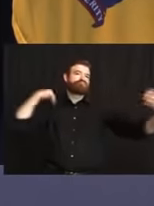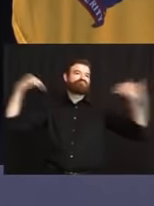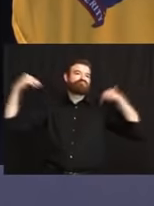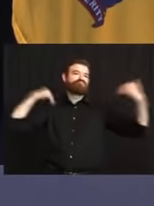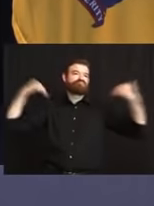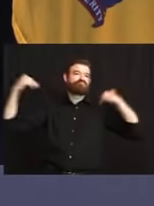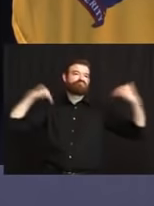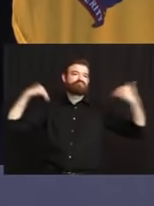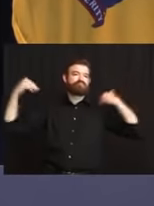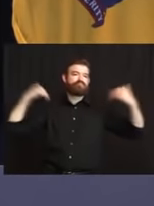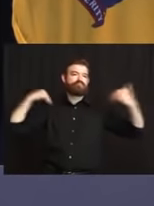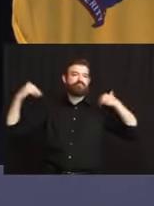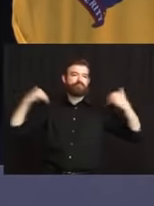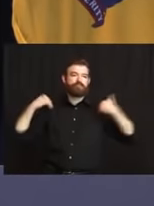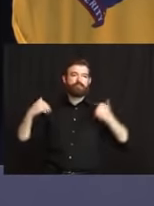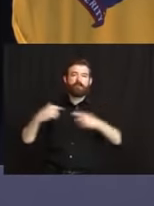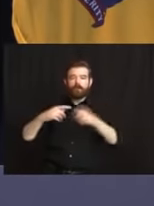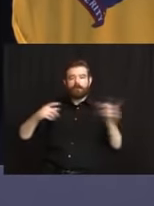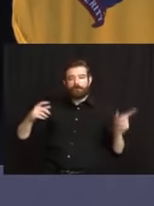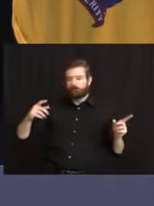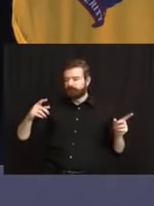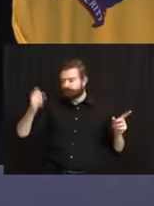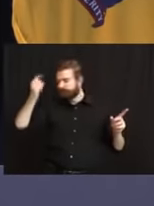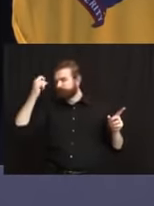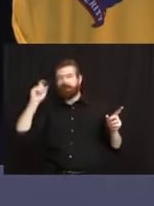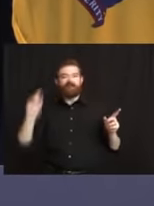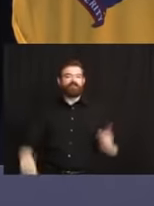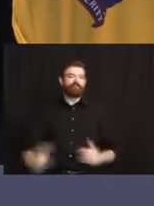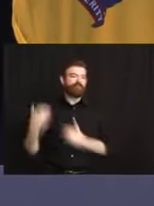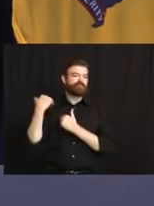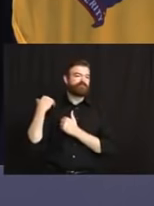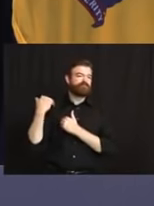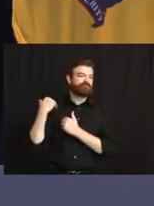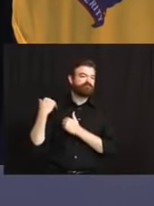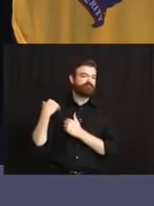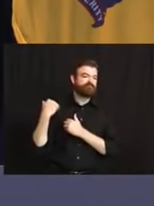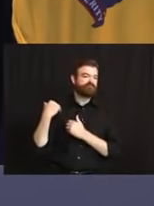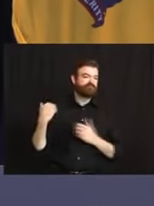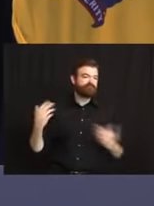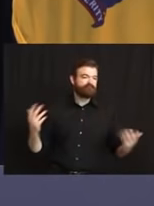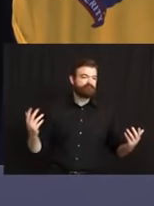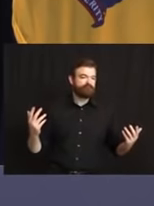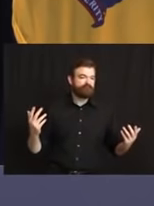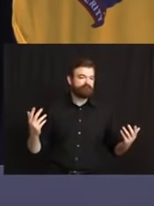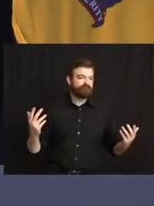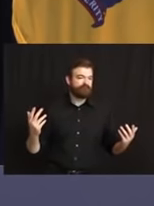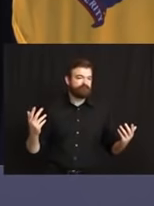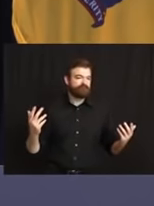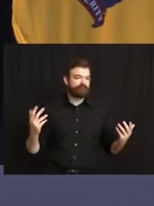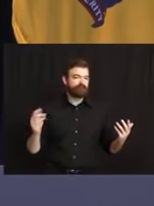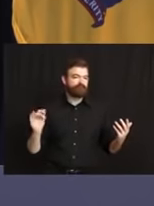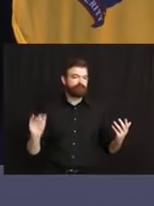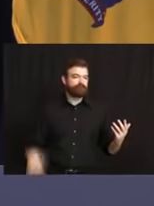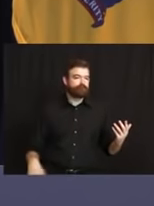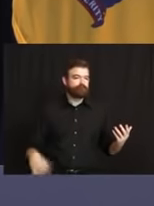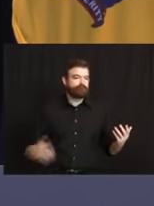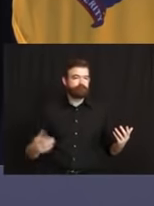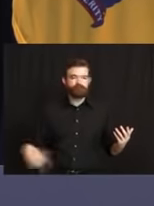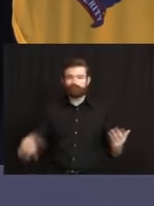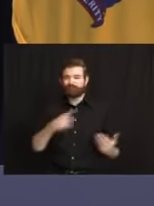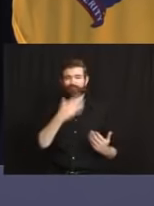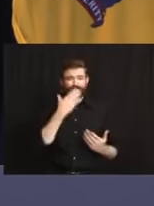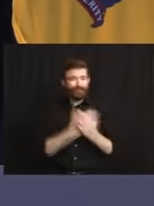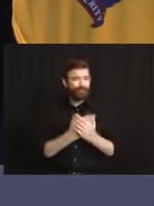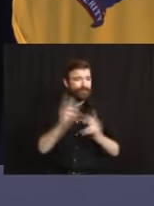which is a testament to the character of the industry. Overwhelmingly really good folks, men and women doing the right